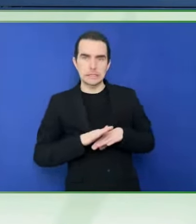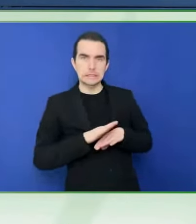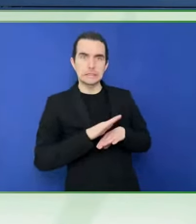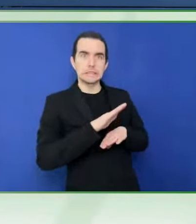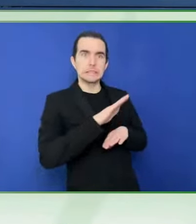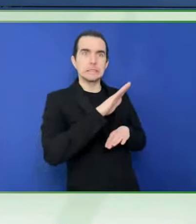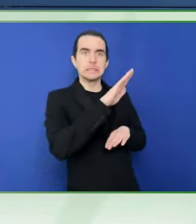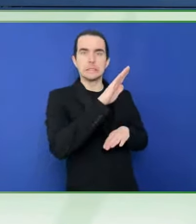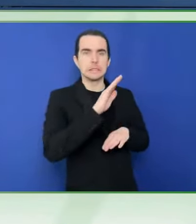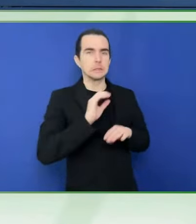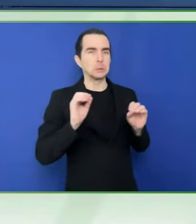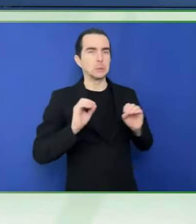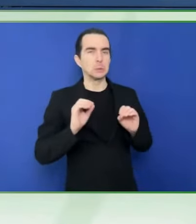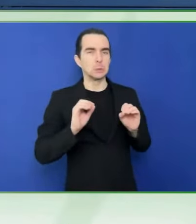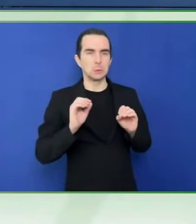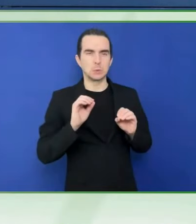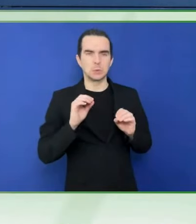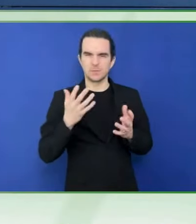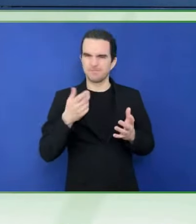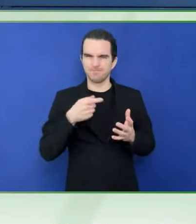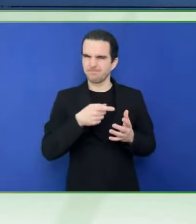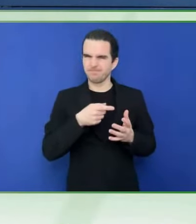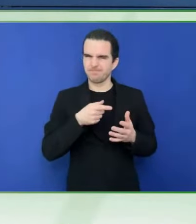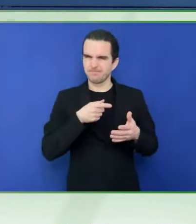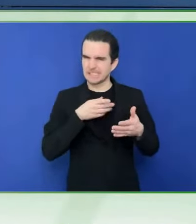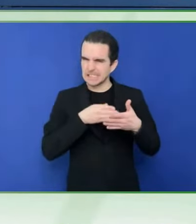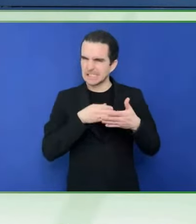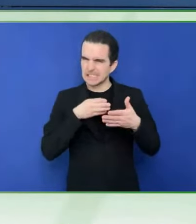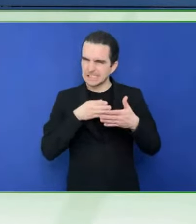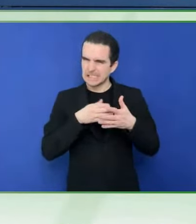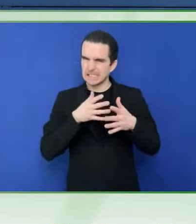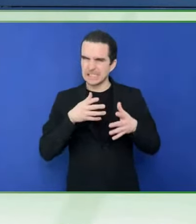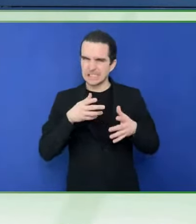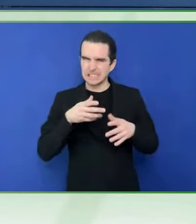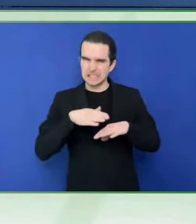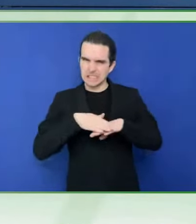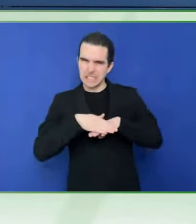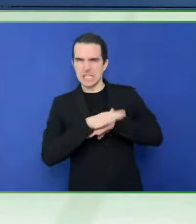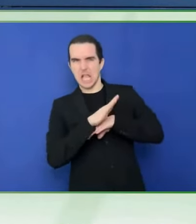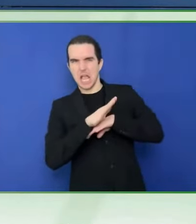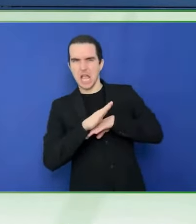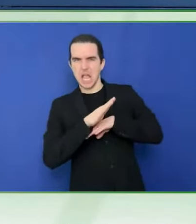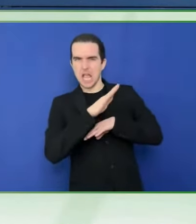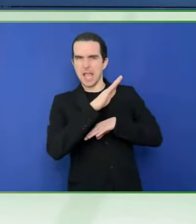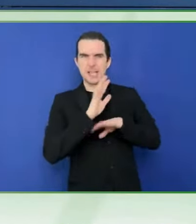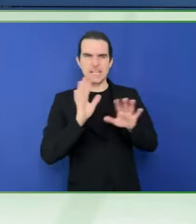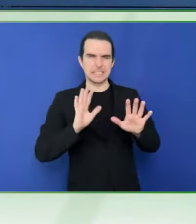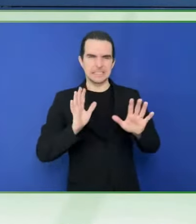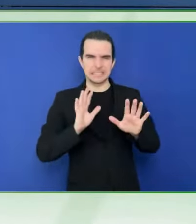visible for passengers looking down. So, and